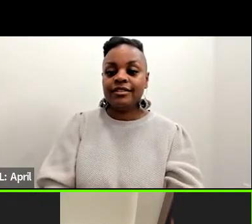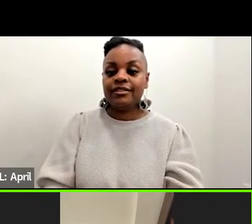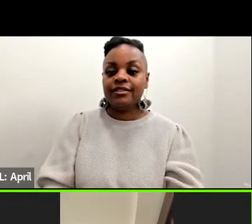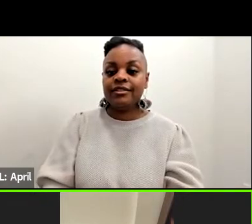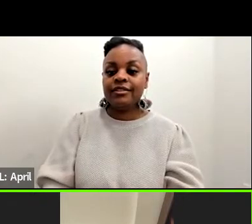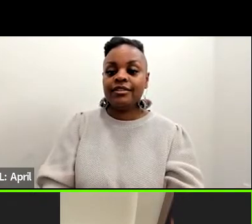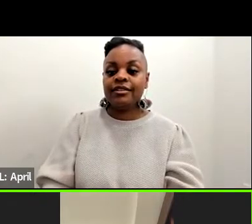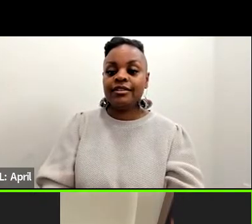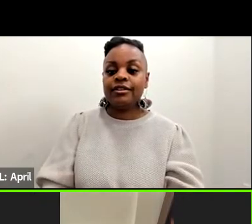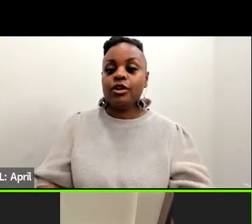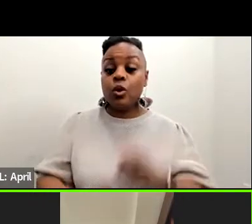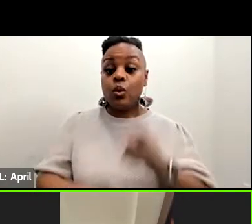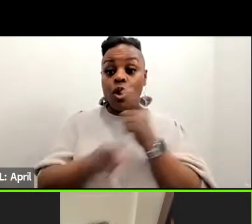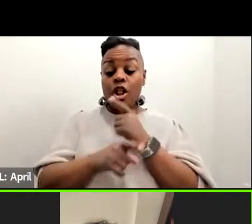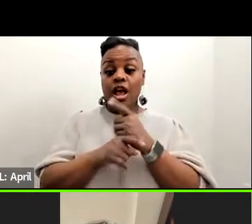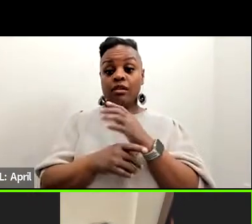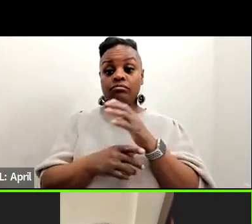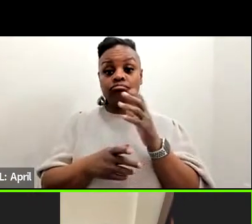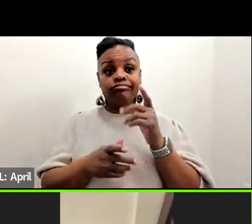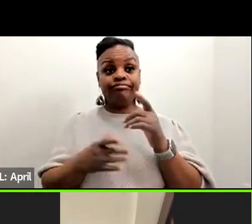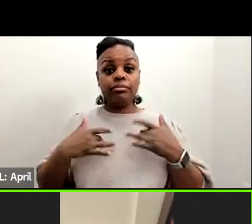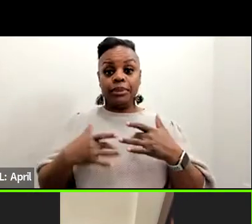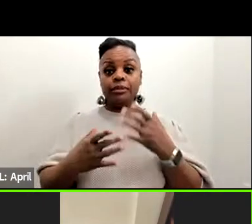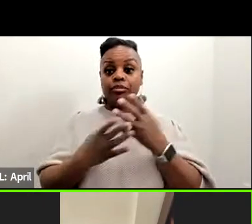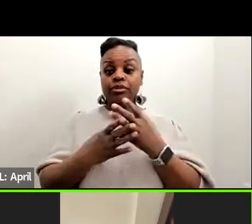social activities as they do.